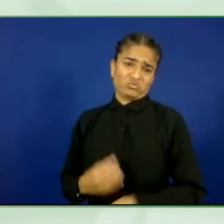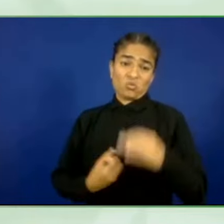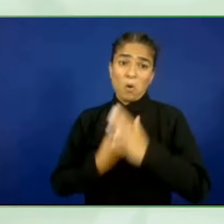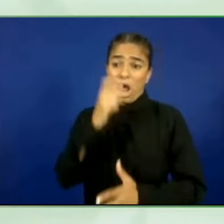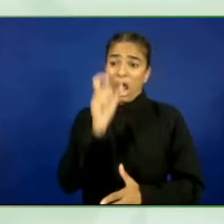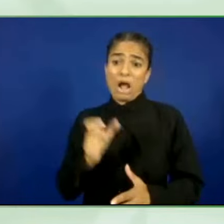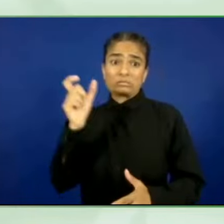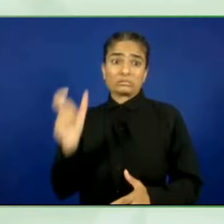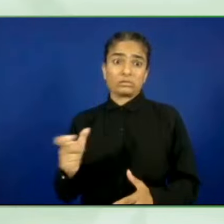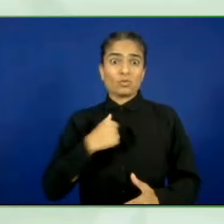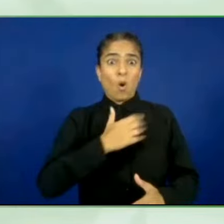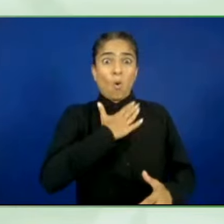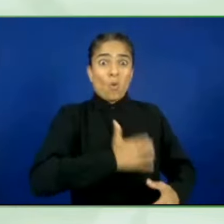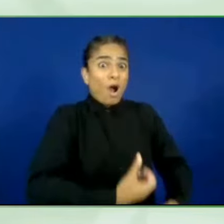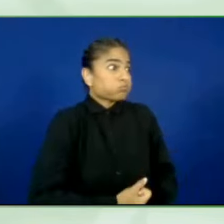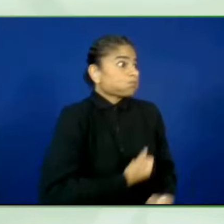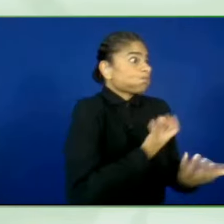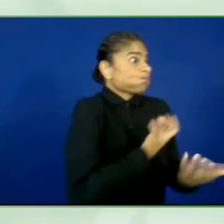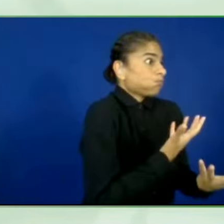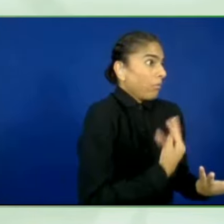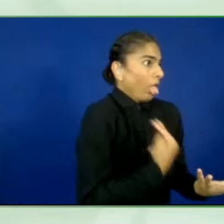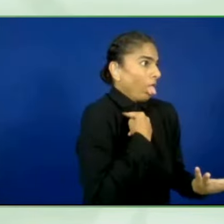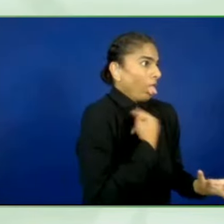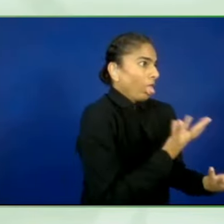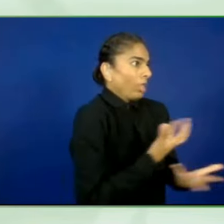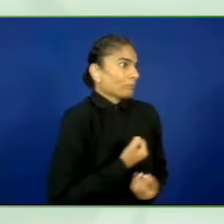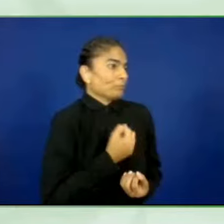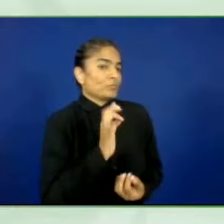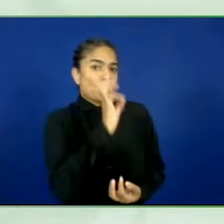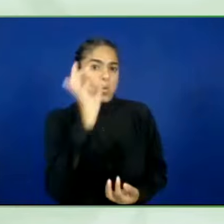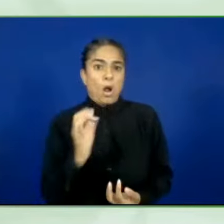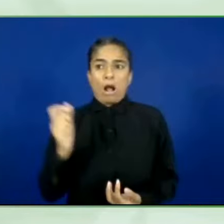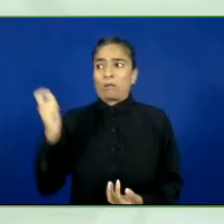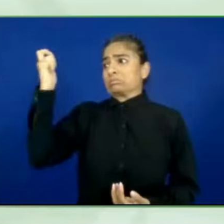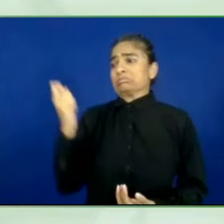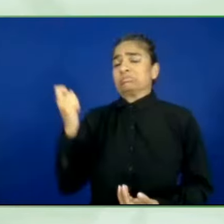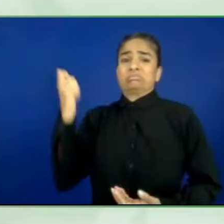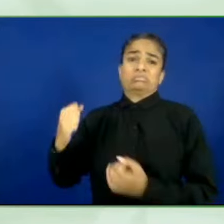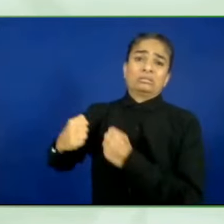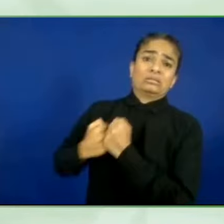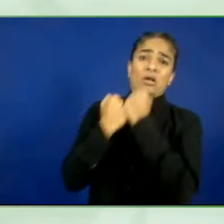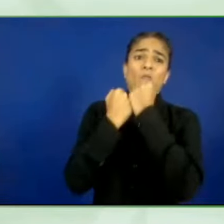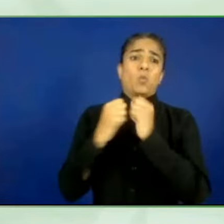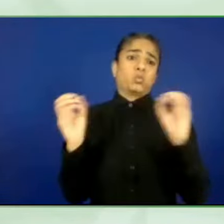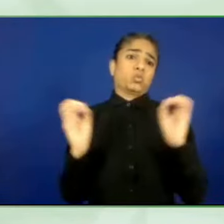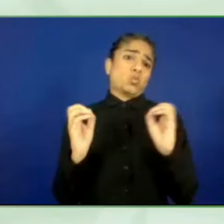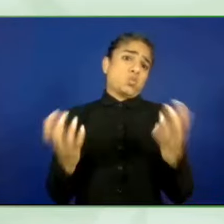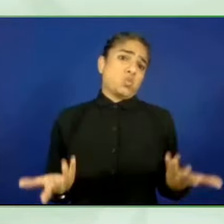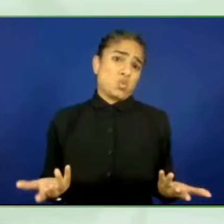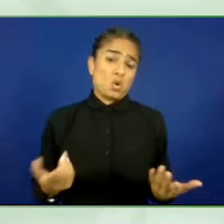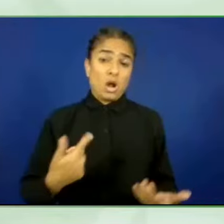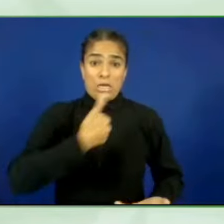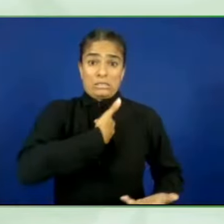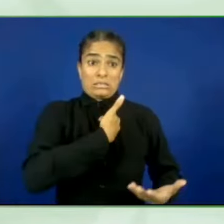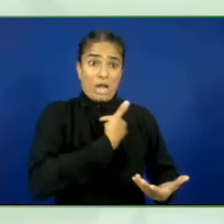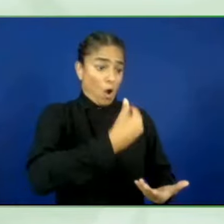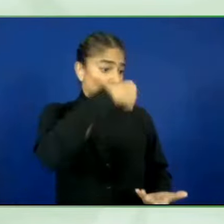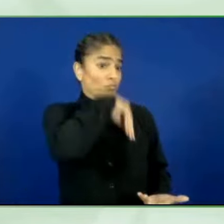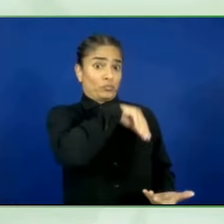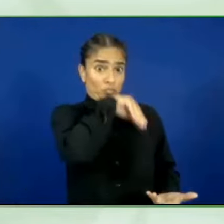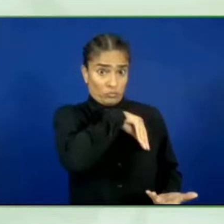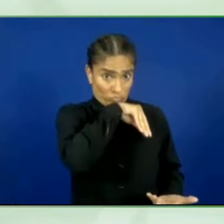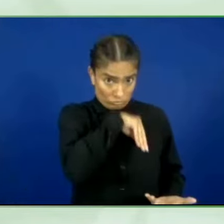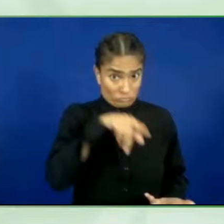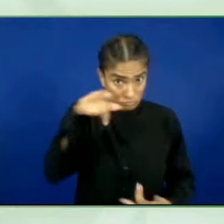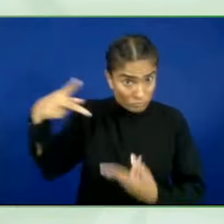supports if they end up earning through their own artwork. Is that your experience? Yes, and if you have a part-time